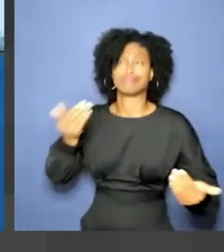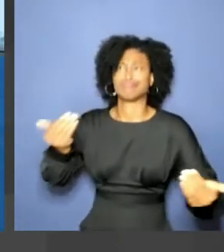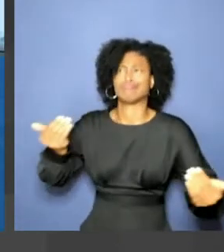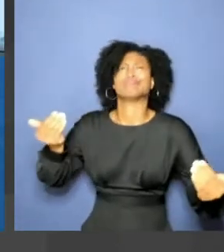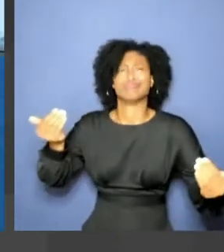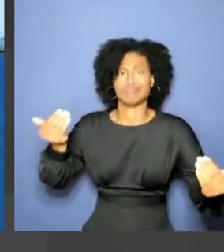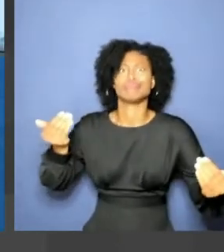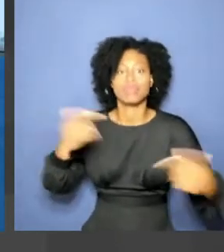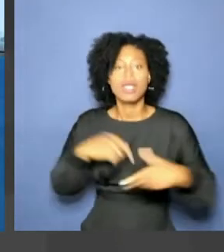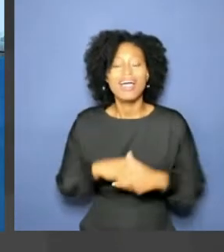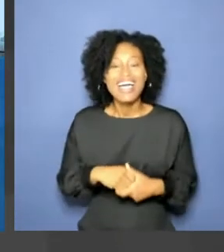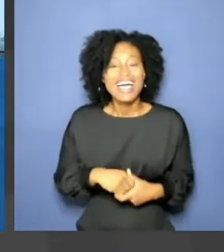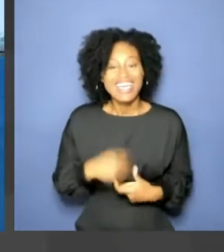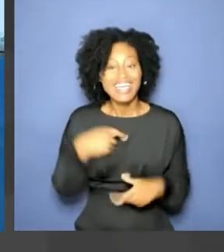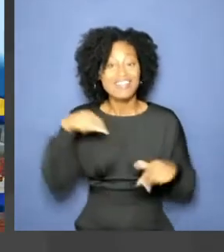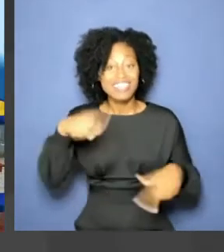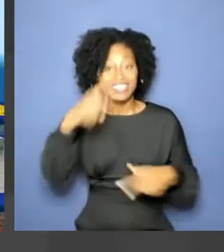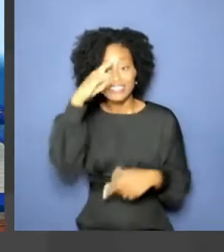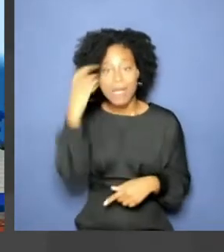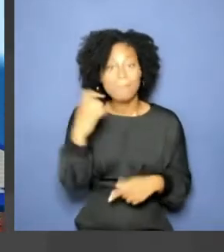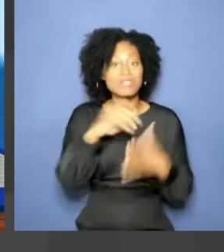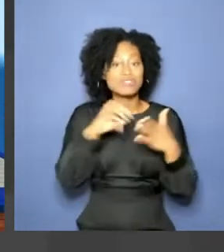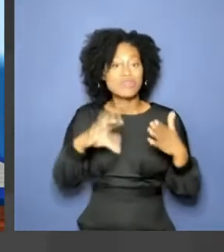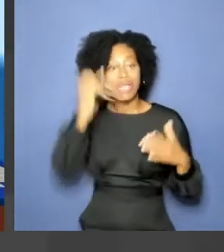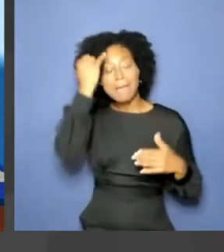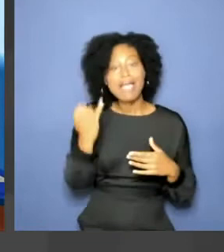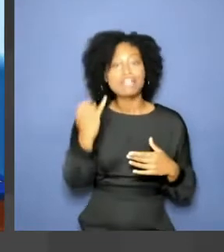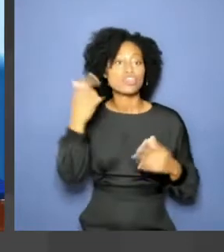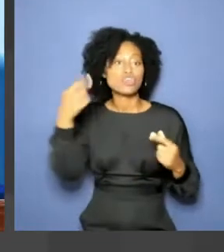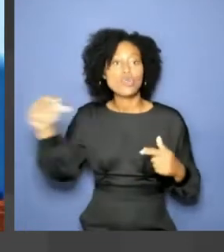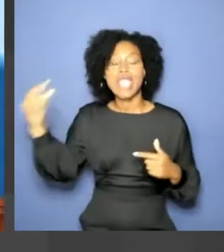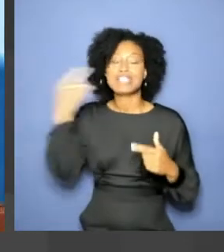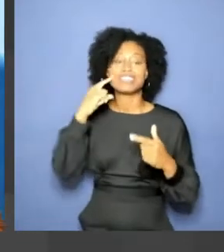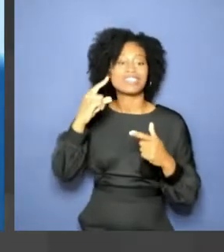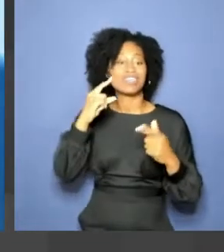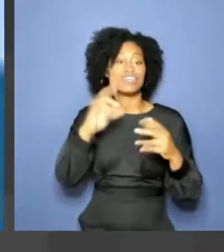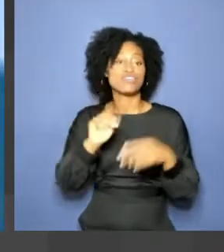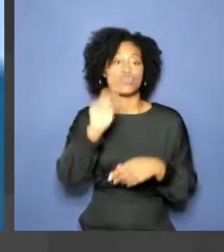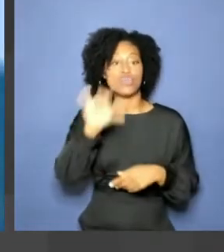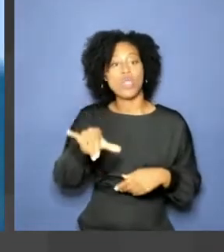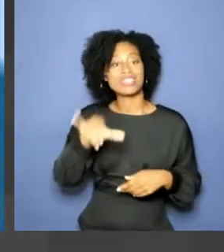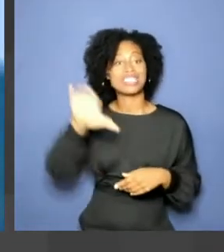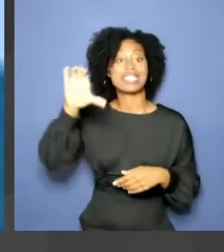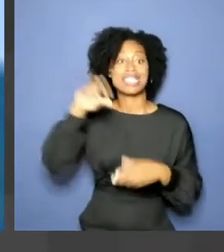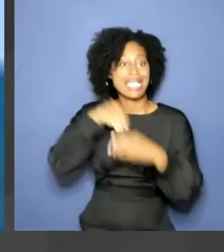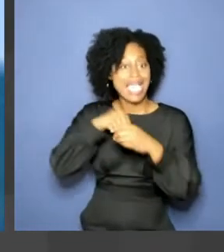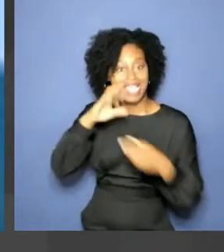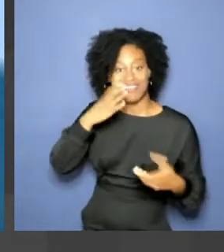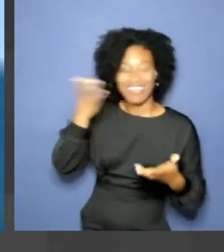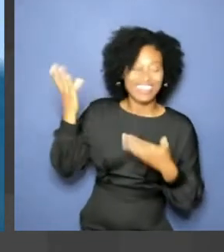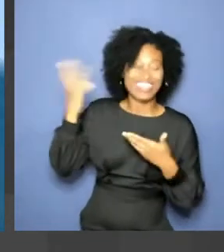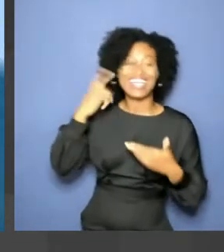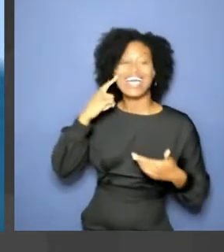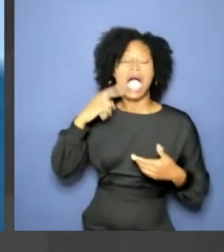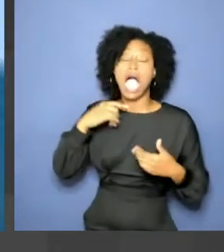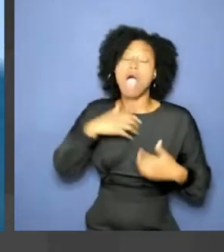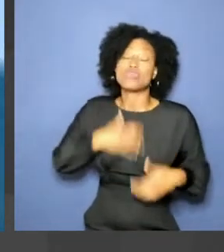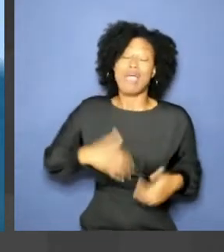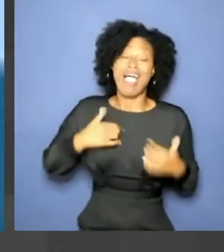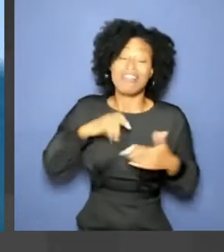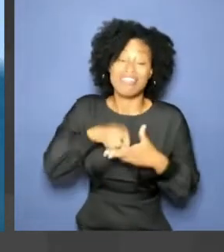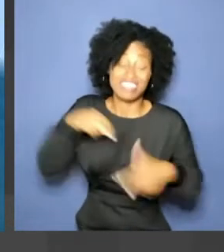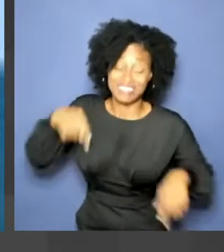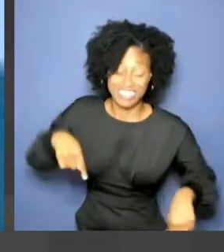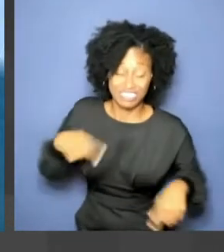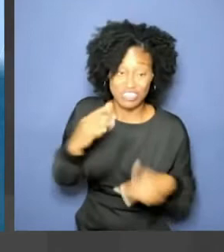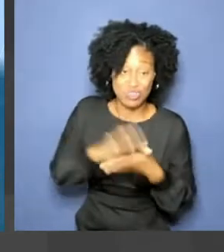a greener New York City in an epic citywide esports battle. I don't know about you, but I wish I had this in school. I think I would have been all over this.